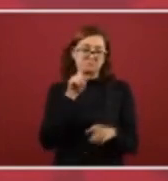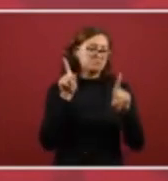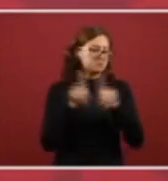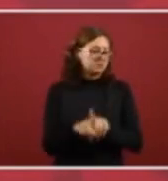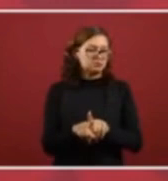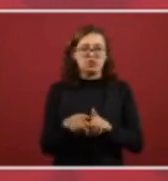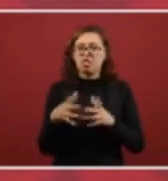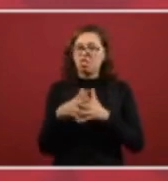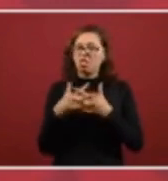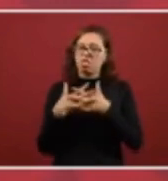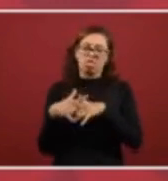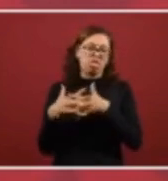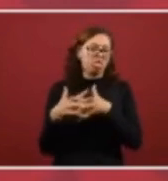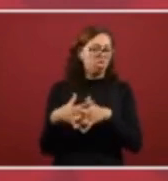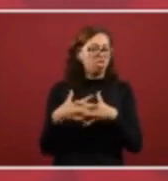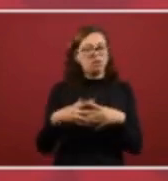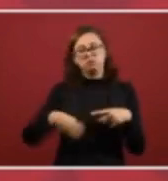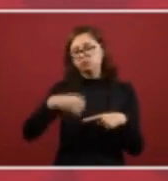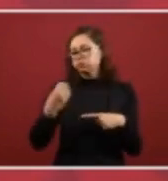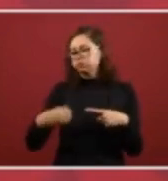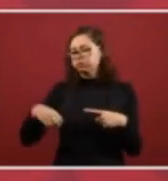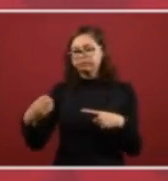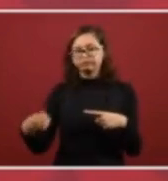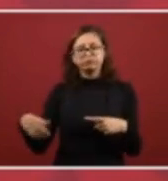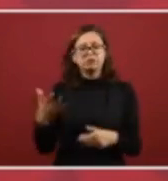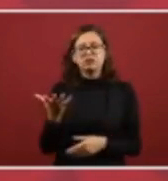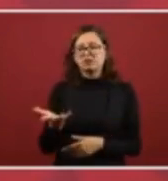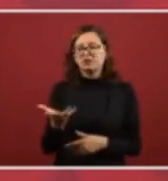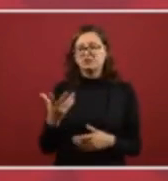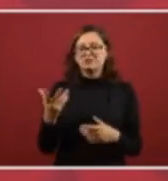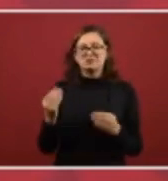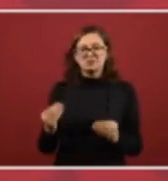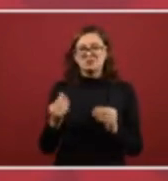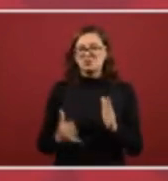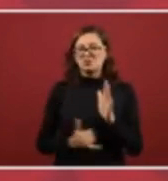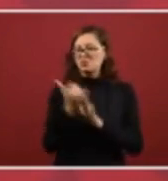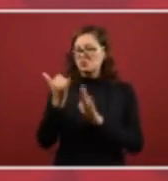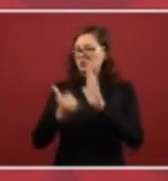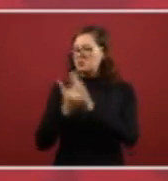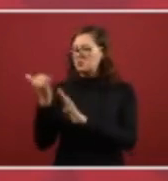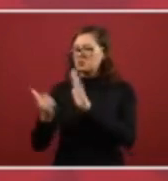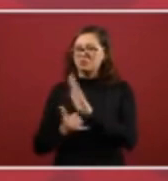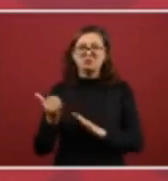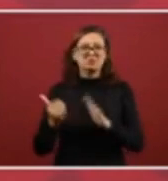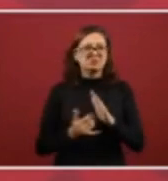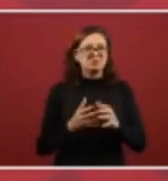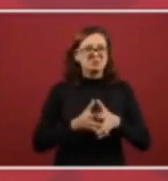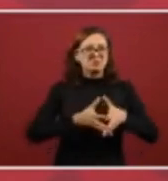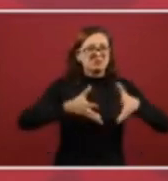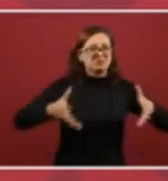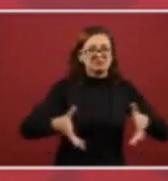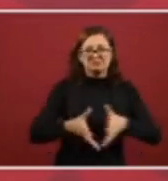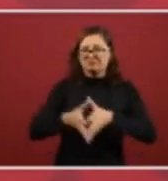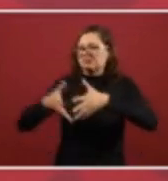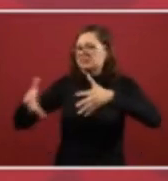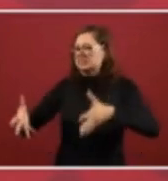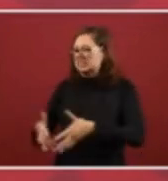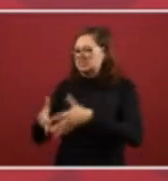because there has been a lot of disorder and mobile, lots of growth,